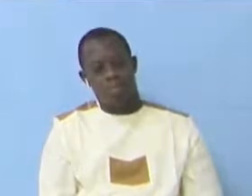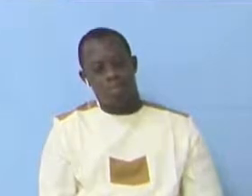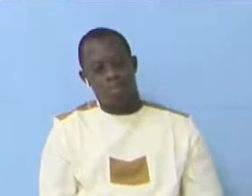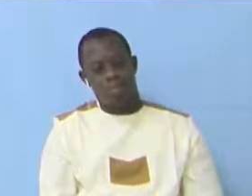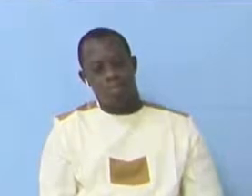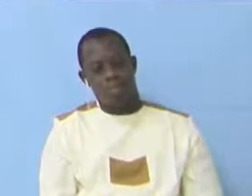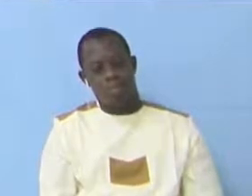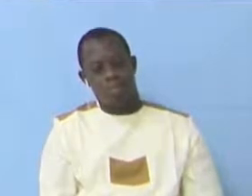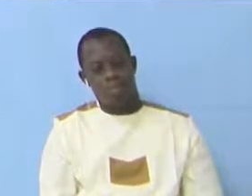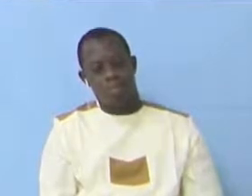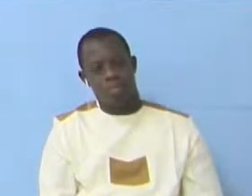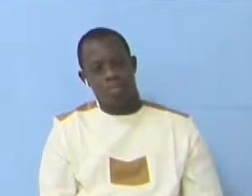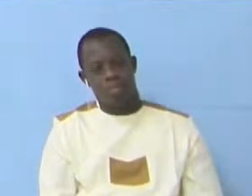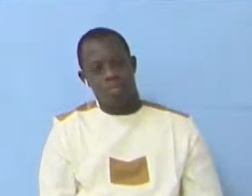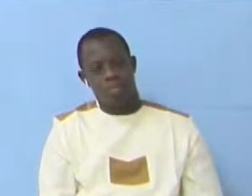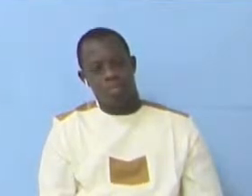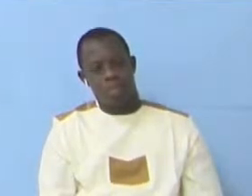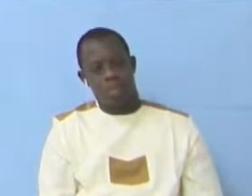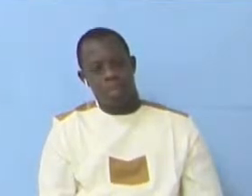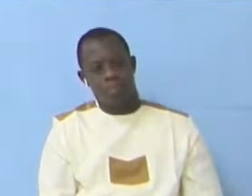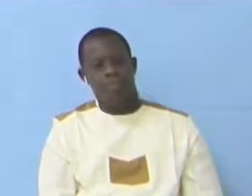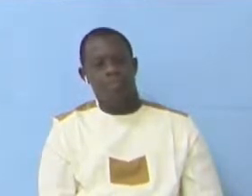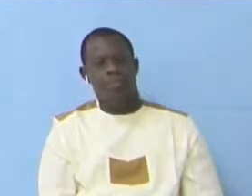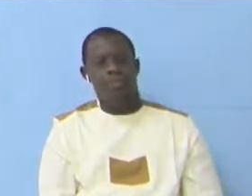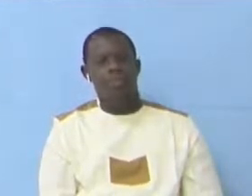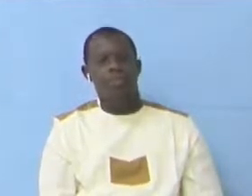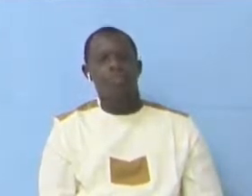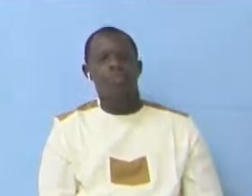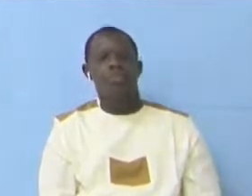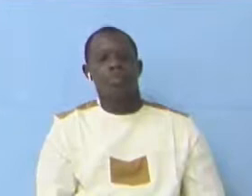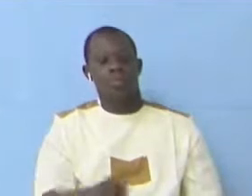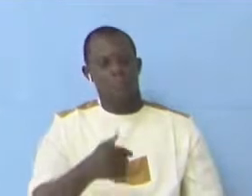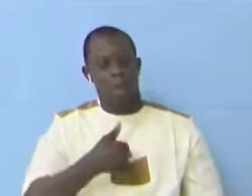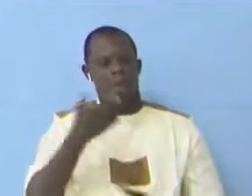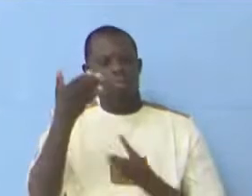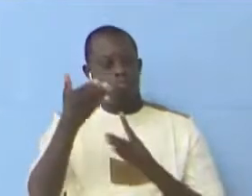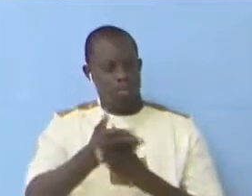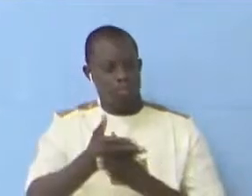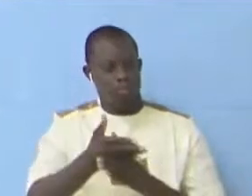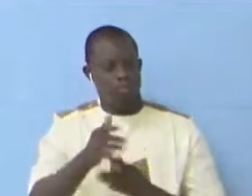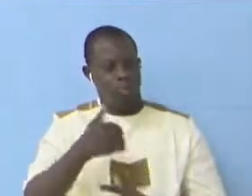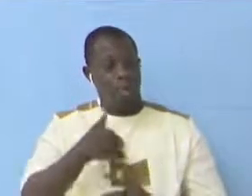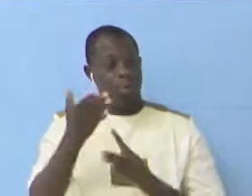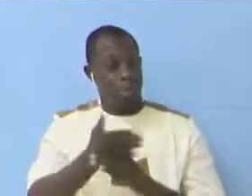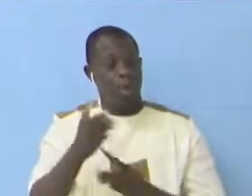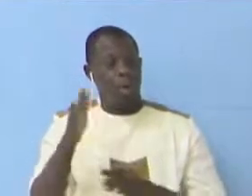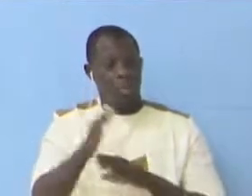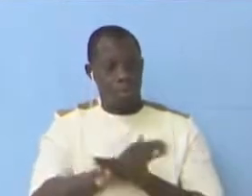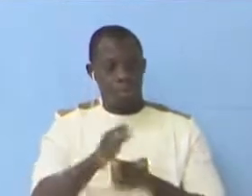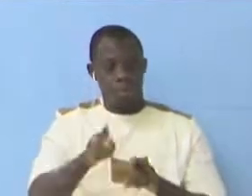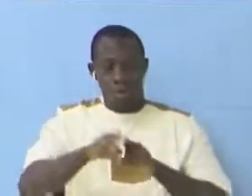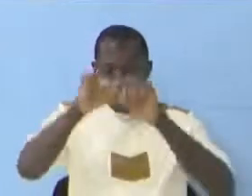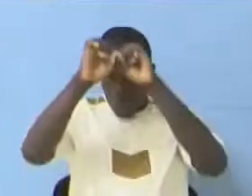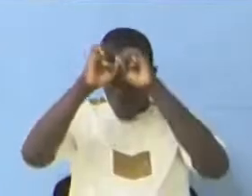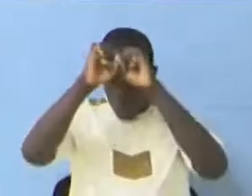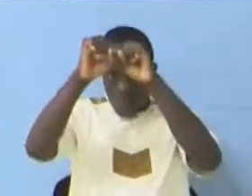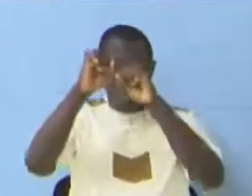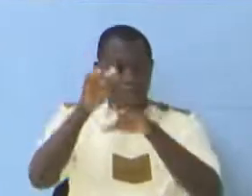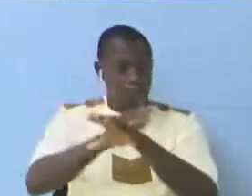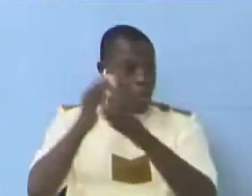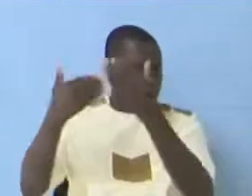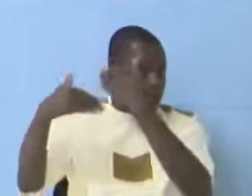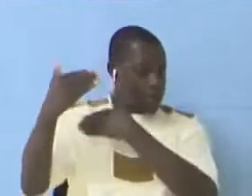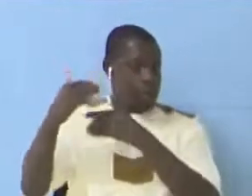But I believe the regime then had interest on what they wanted to know. Jamono jooju nag yaakaar naa ne nguur ga fa